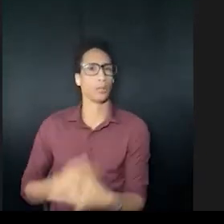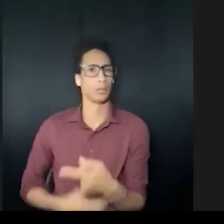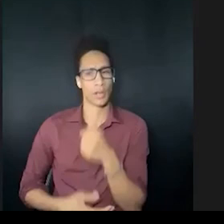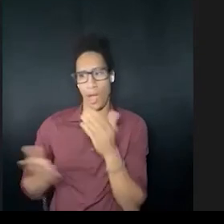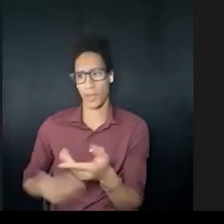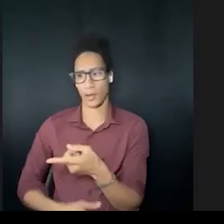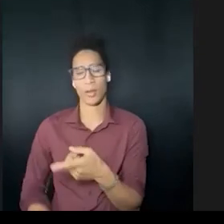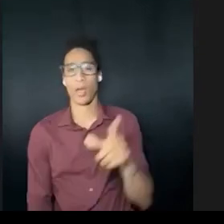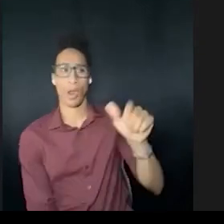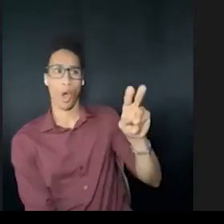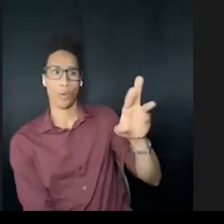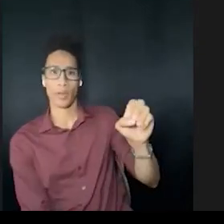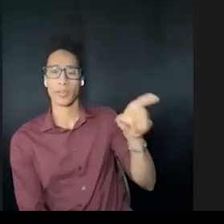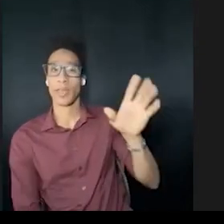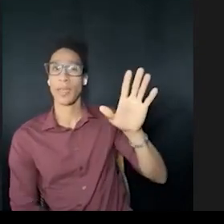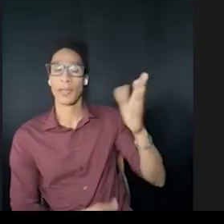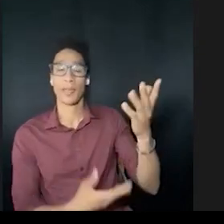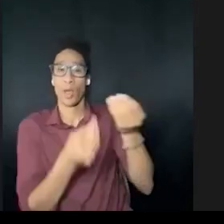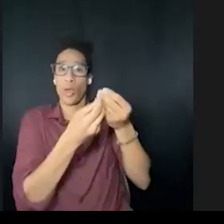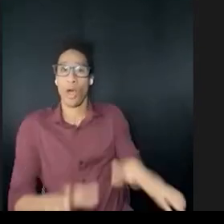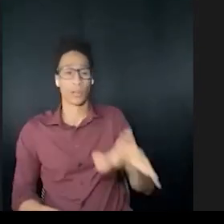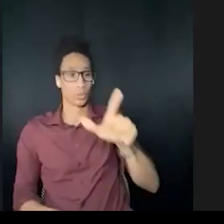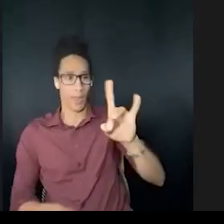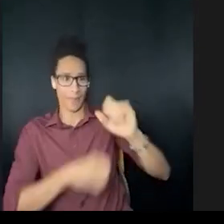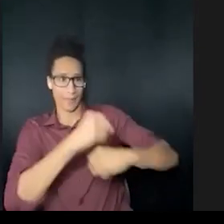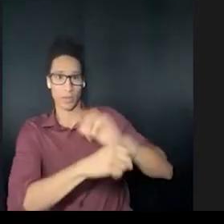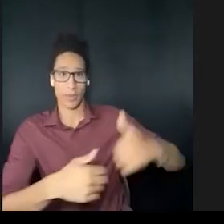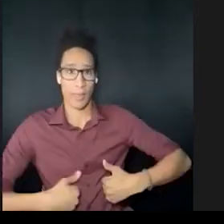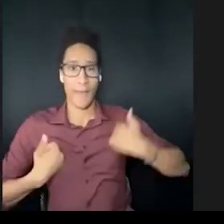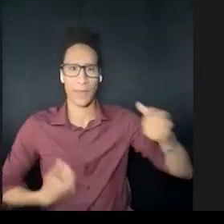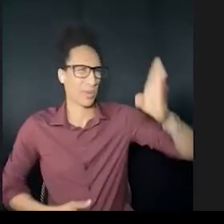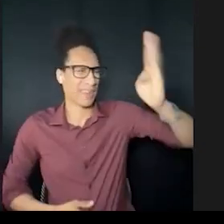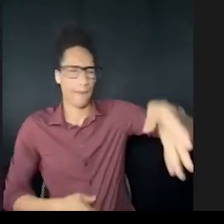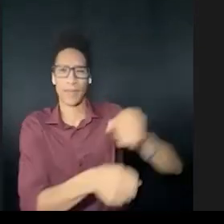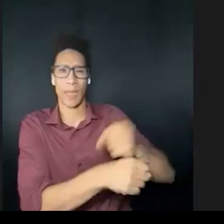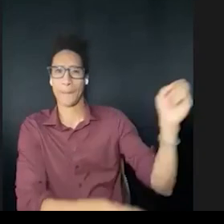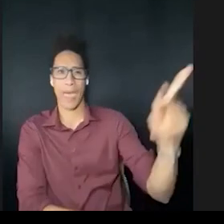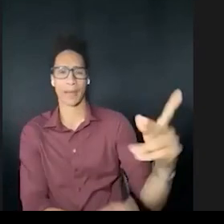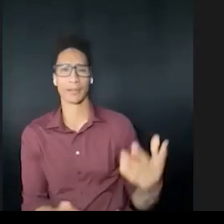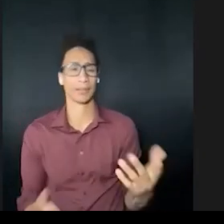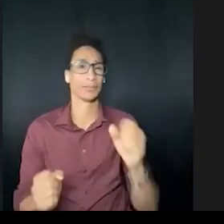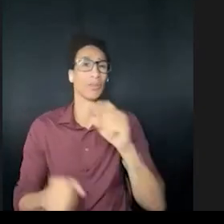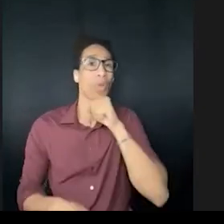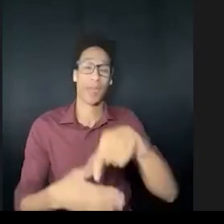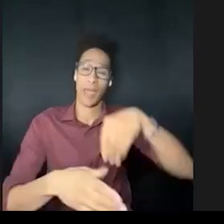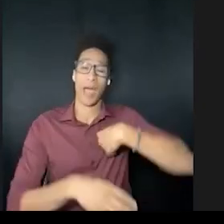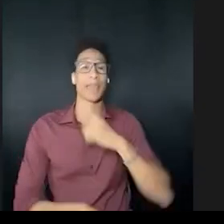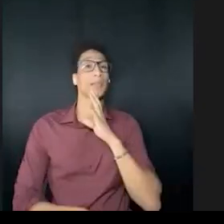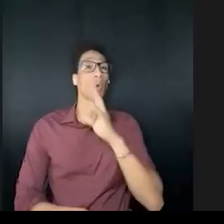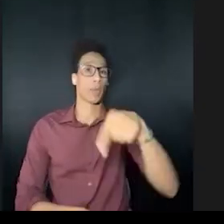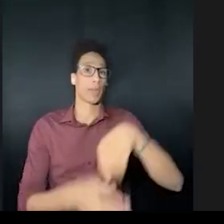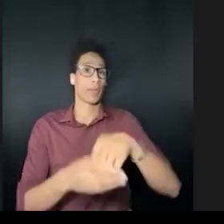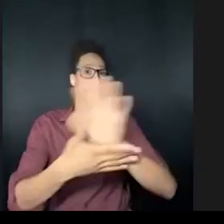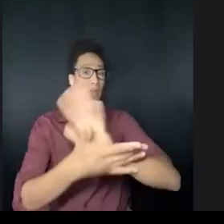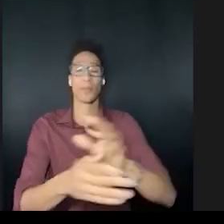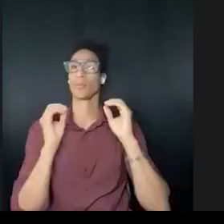lost 28 years of his life that he can never get back. So like I said in the film, there are no winners and no, you know, there's definitely